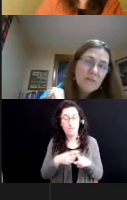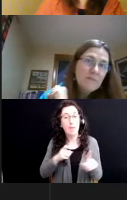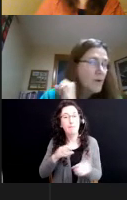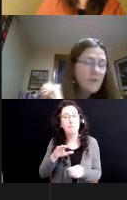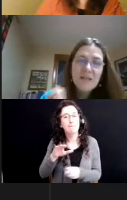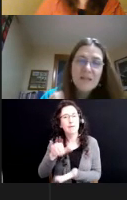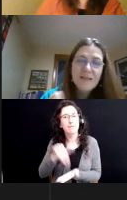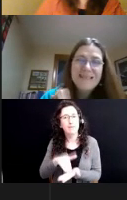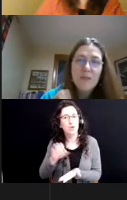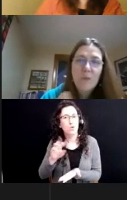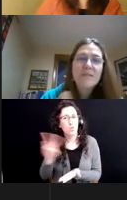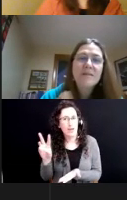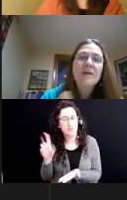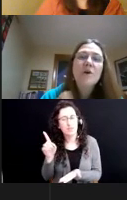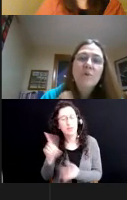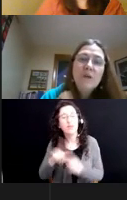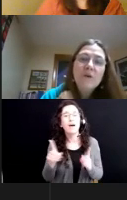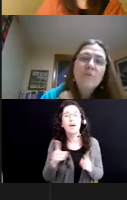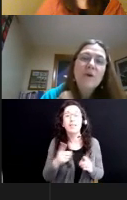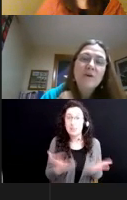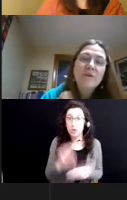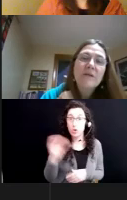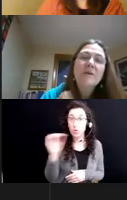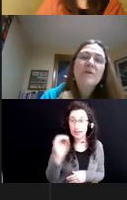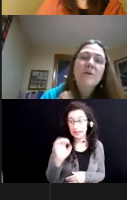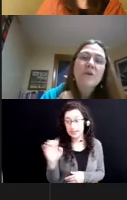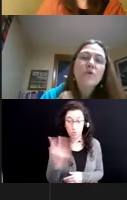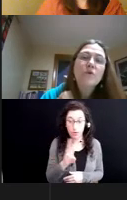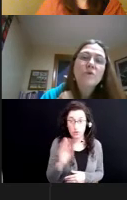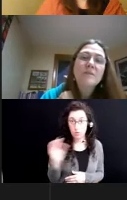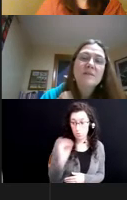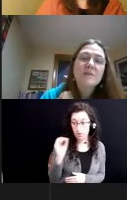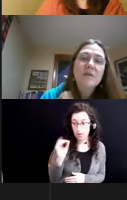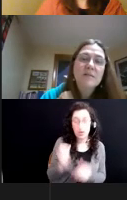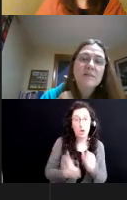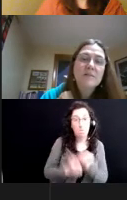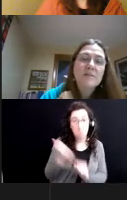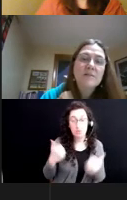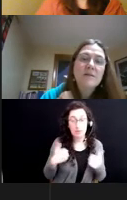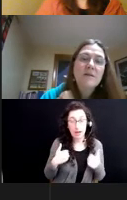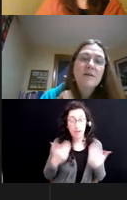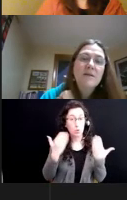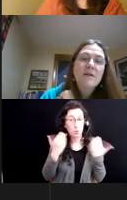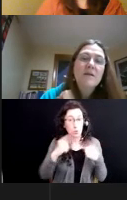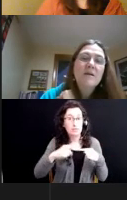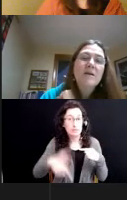Oregon, both east and west side, we are primarily growing cool season grasses.